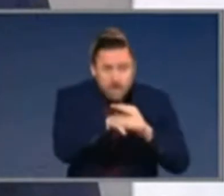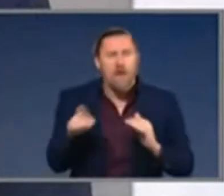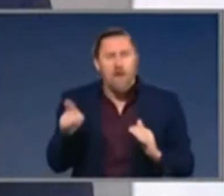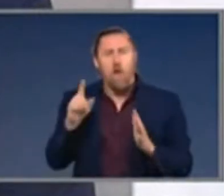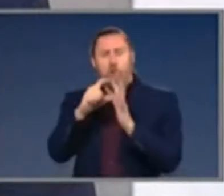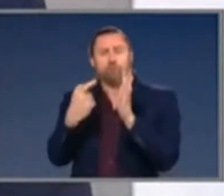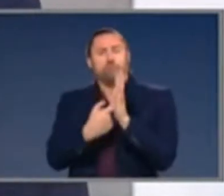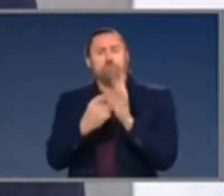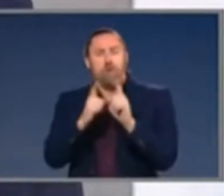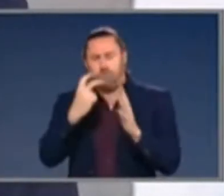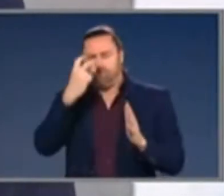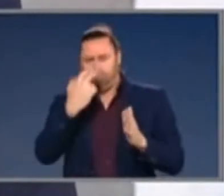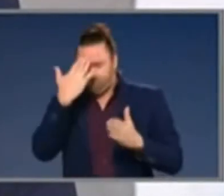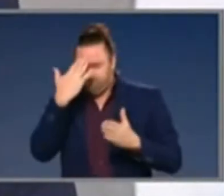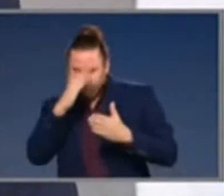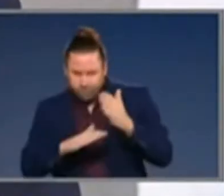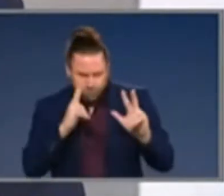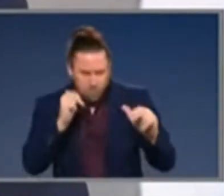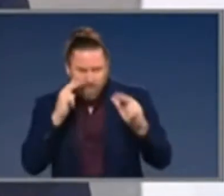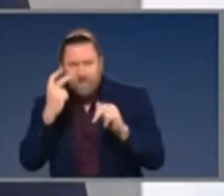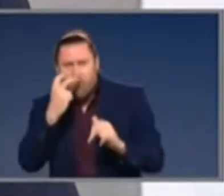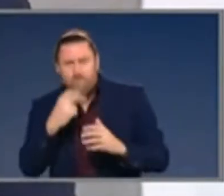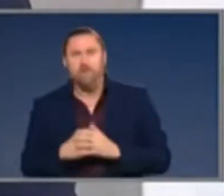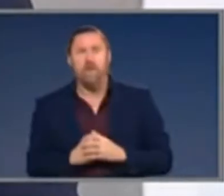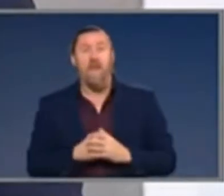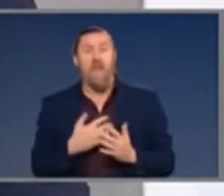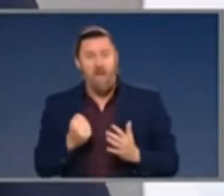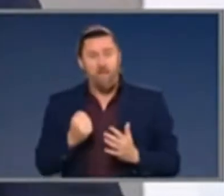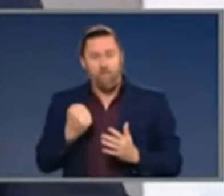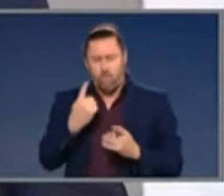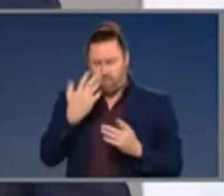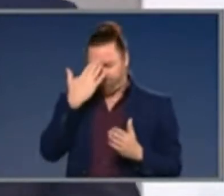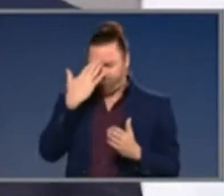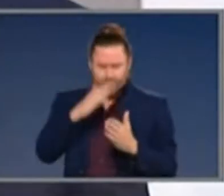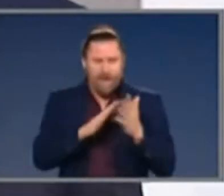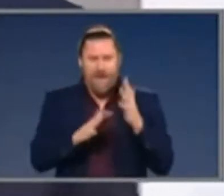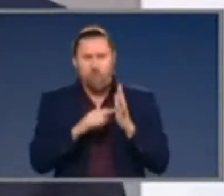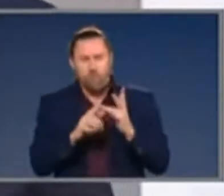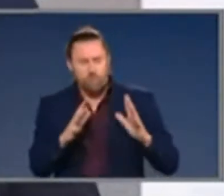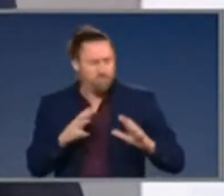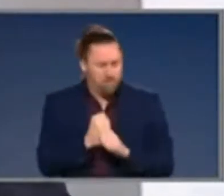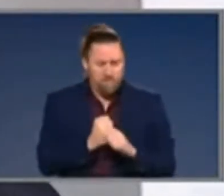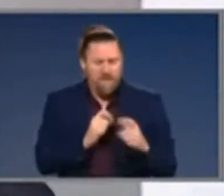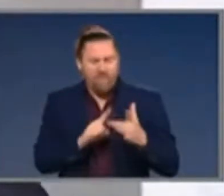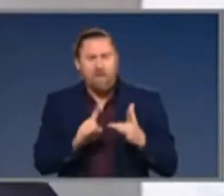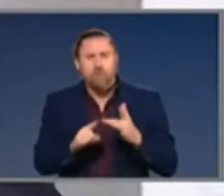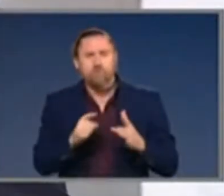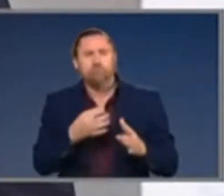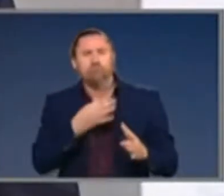well as infection control specialists working together with senior nursing staff to ensure